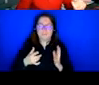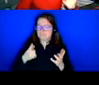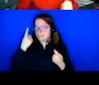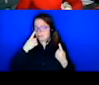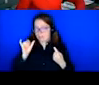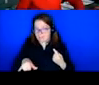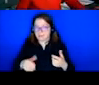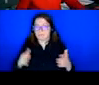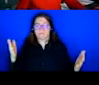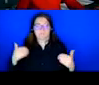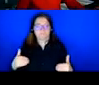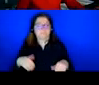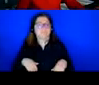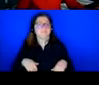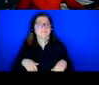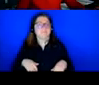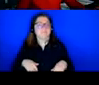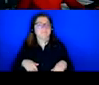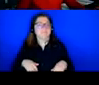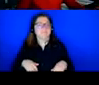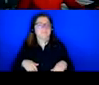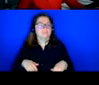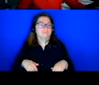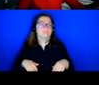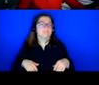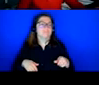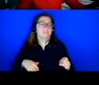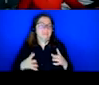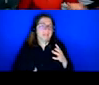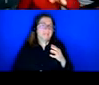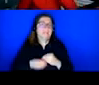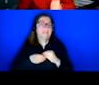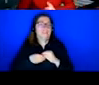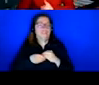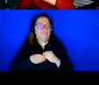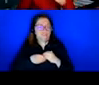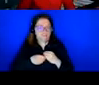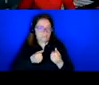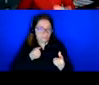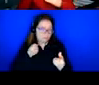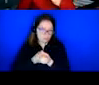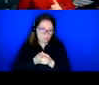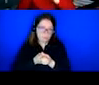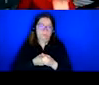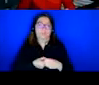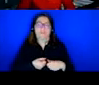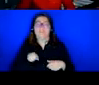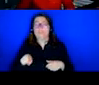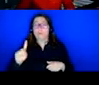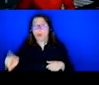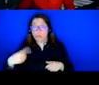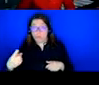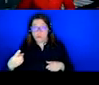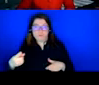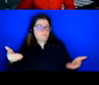what additional support you need. Again, you shouldn't be going at this at your own. You have a network, you have a supportive as well. How